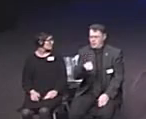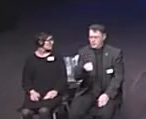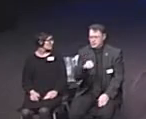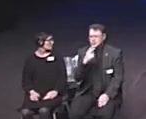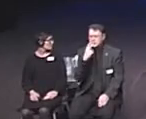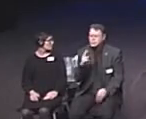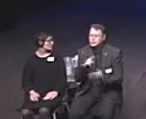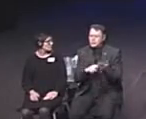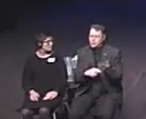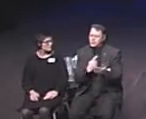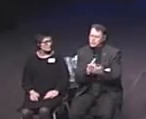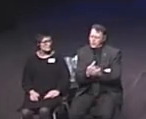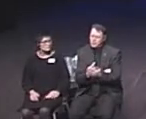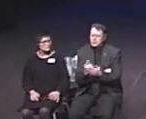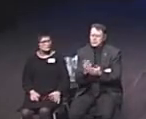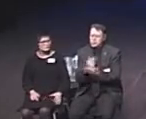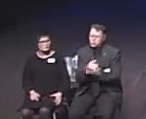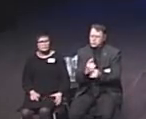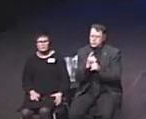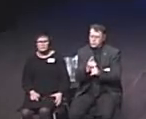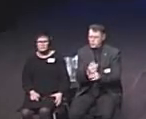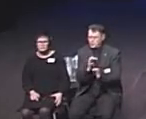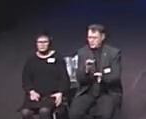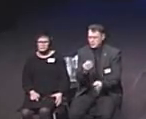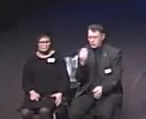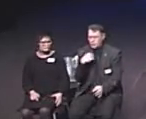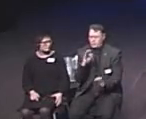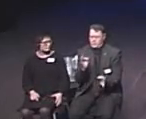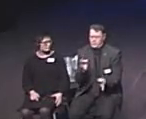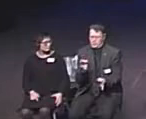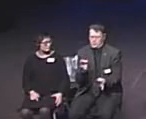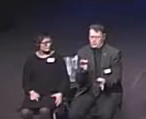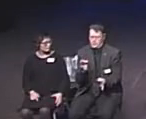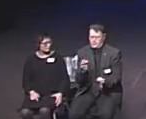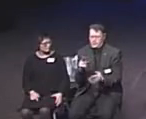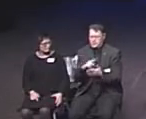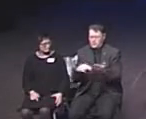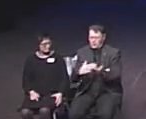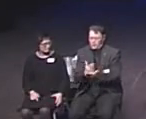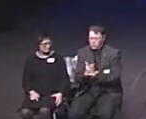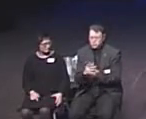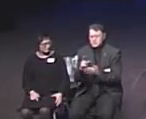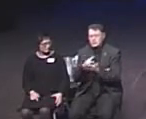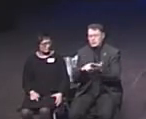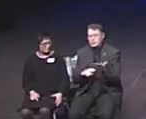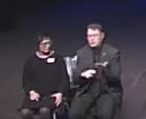art is a very important part of how you learn. With art and artistic